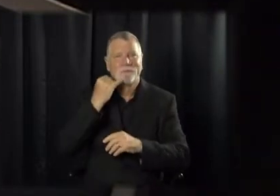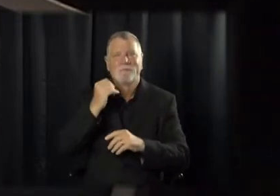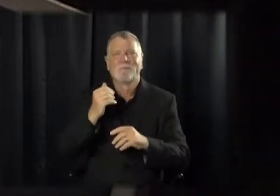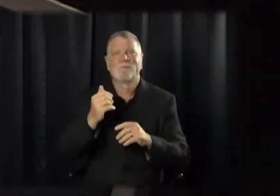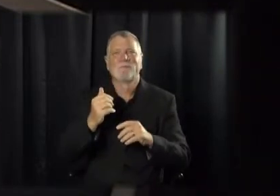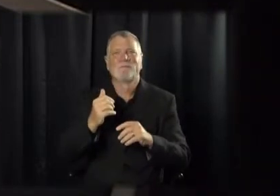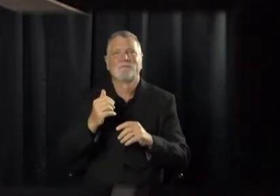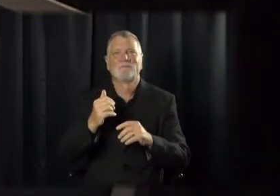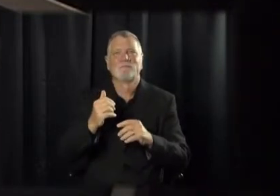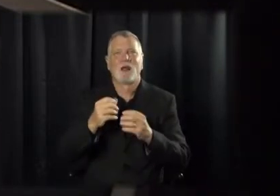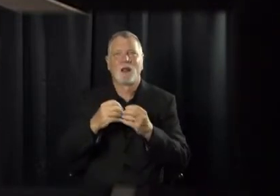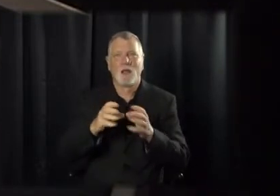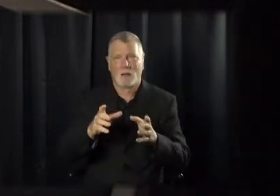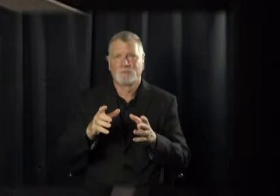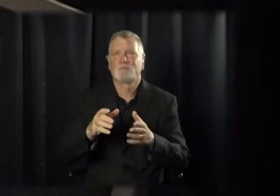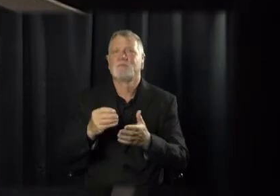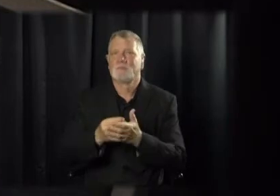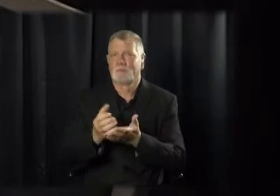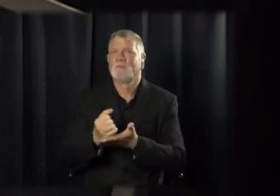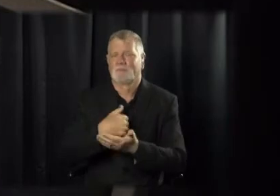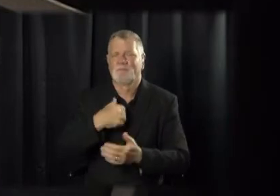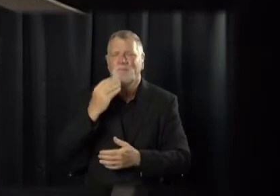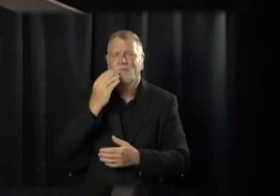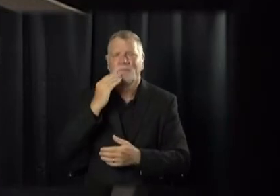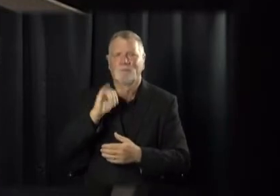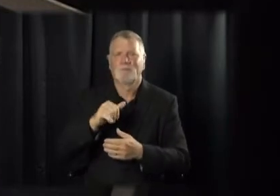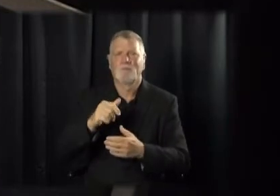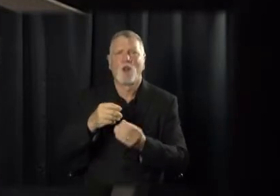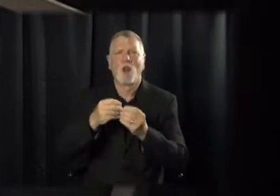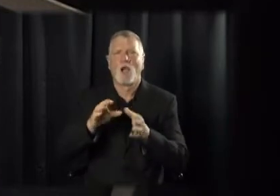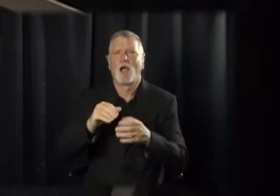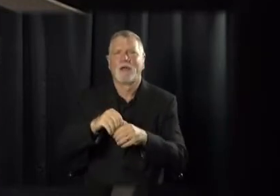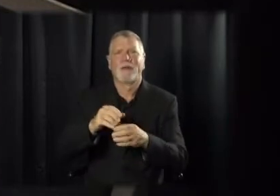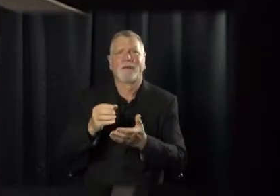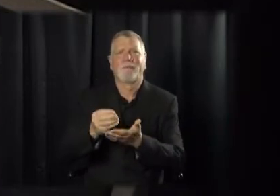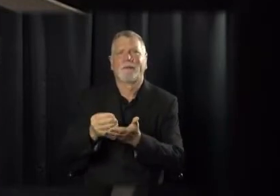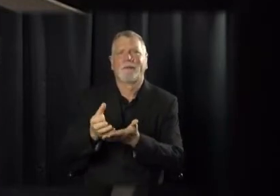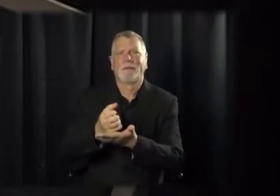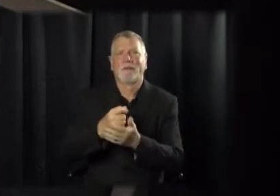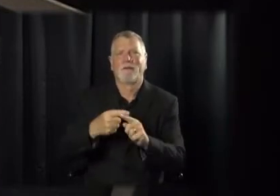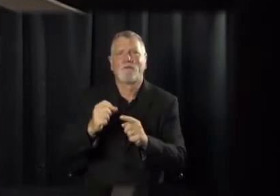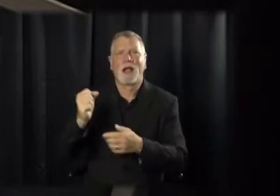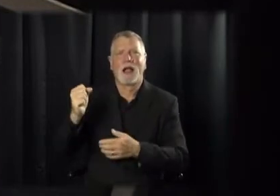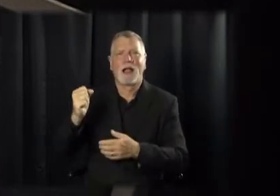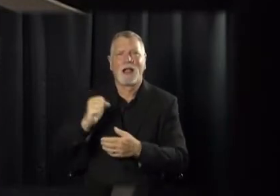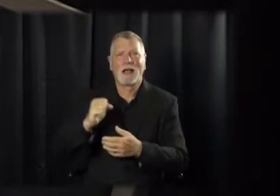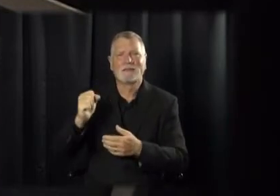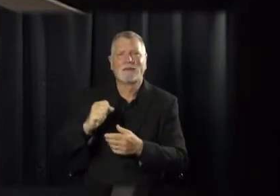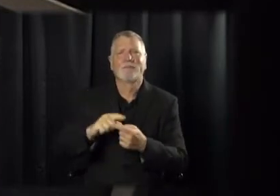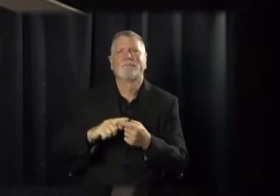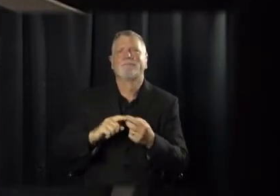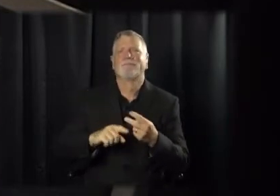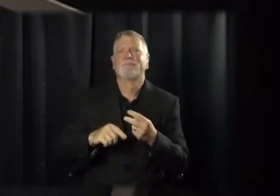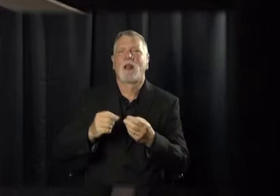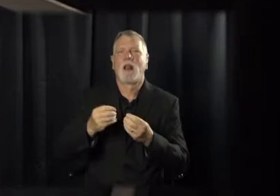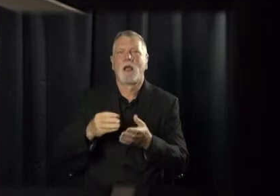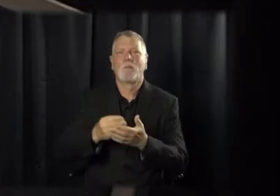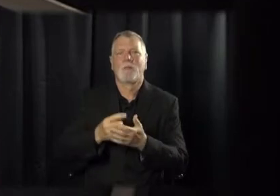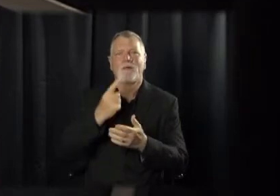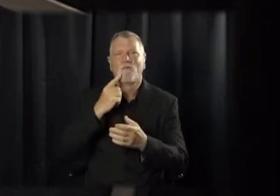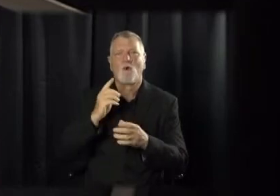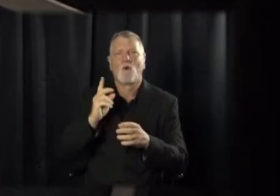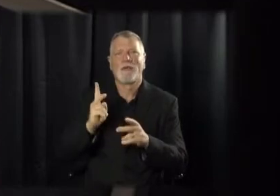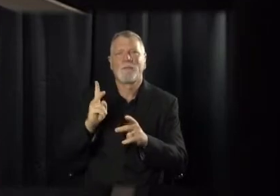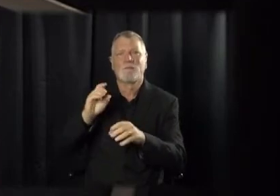replace lost revenues. And you've had lost revenues. You've had lost revenues from the casino revenues, you've had lost revenues from